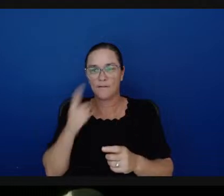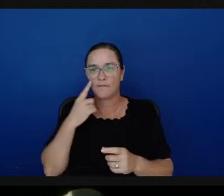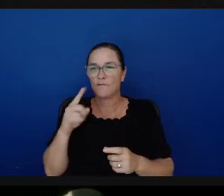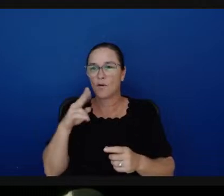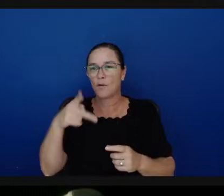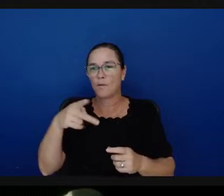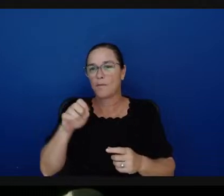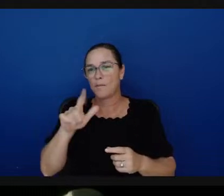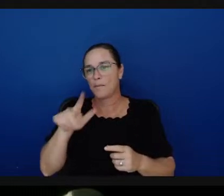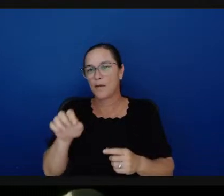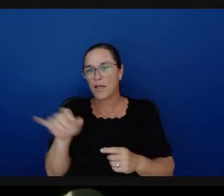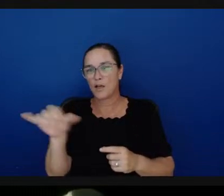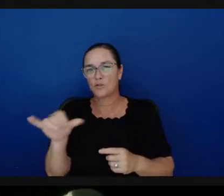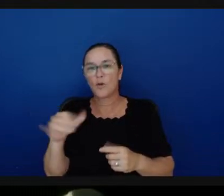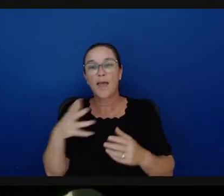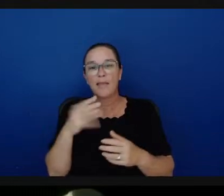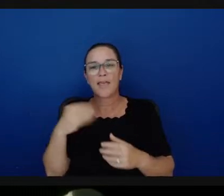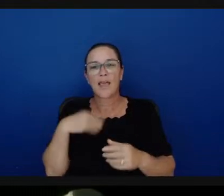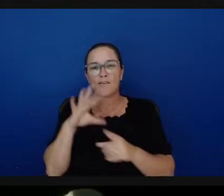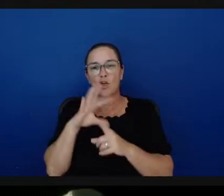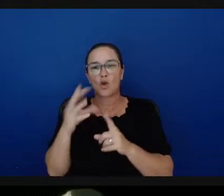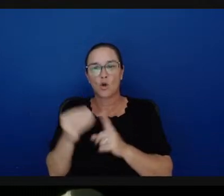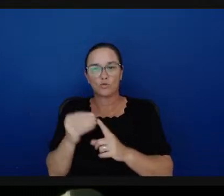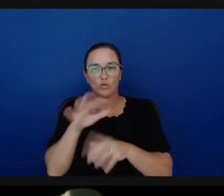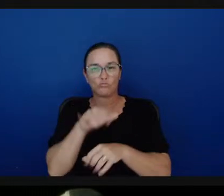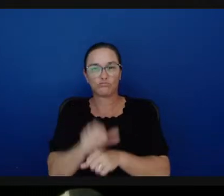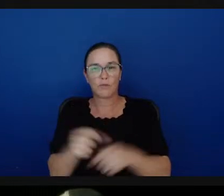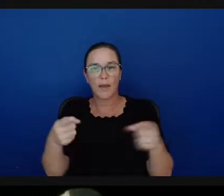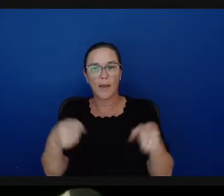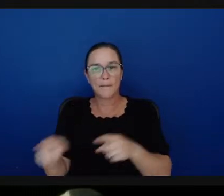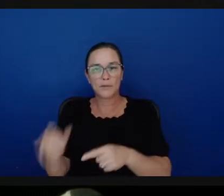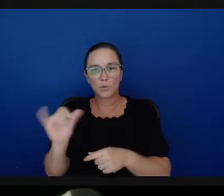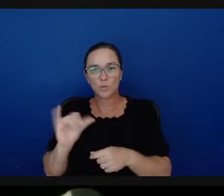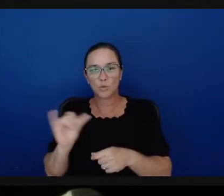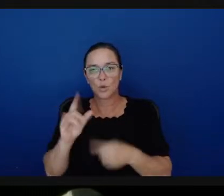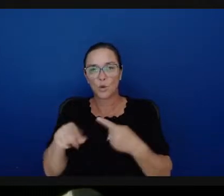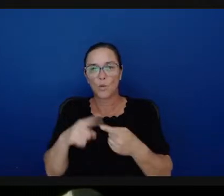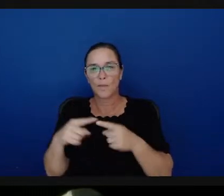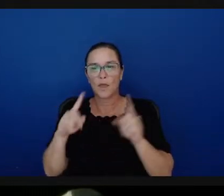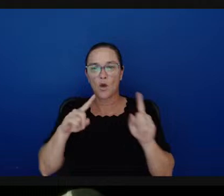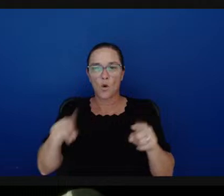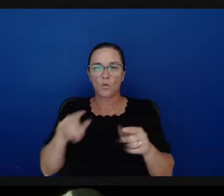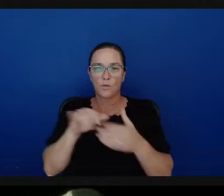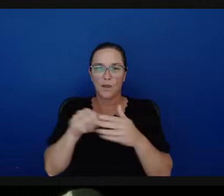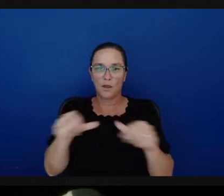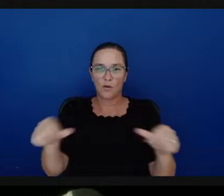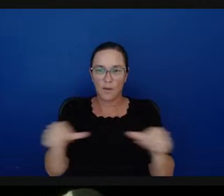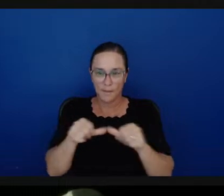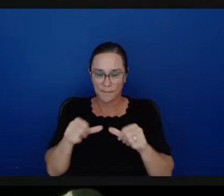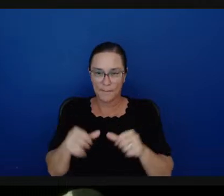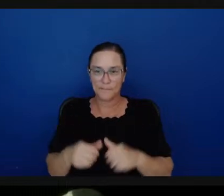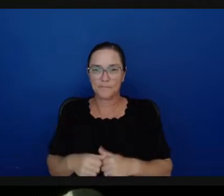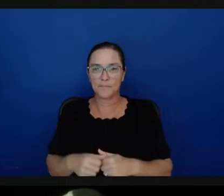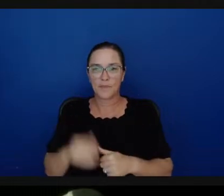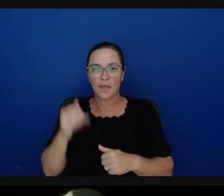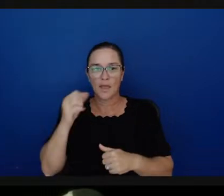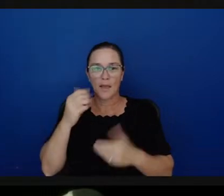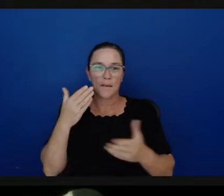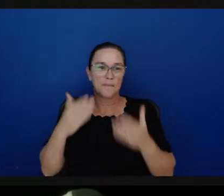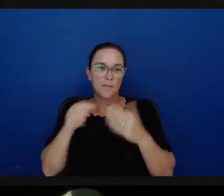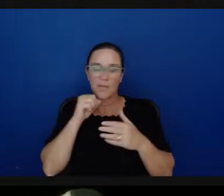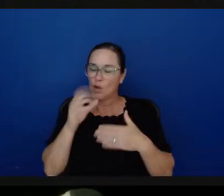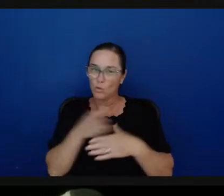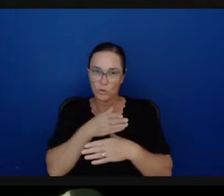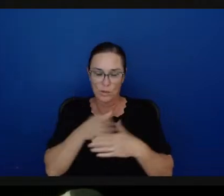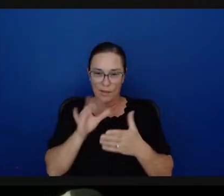some cultural practice ongoing as well when they're coming out to these sites. They don't share quite so much, but they